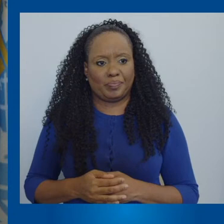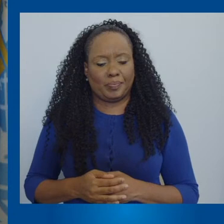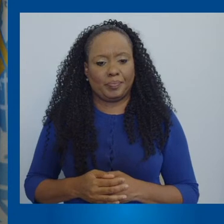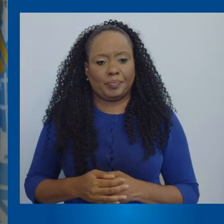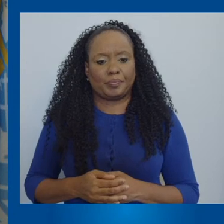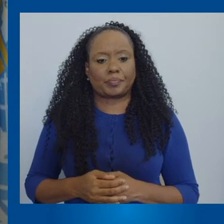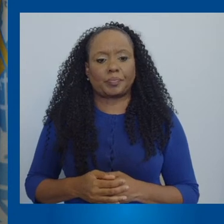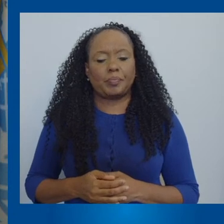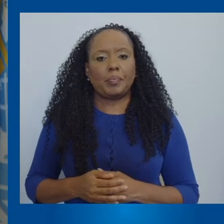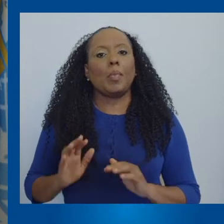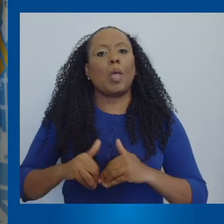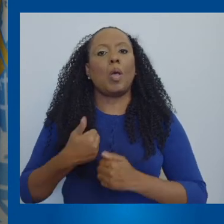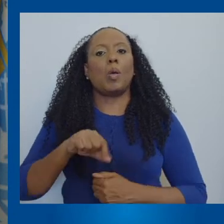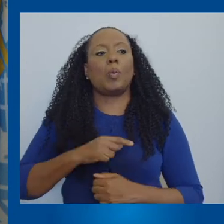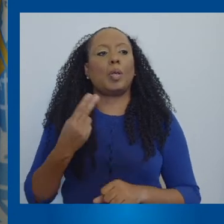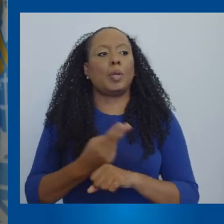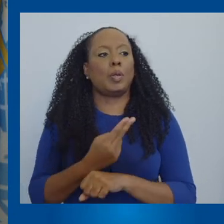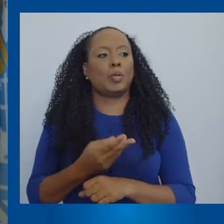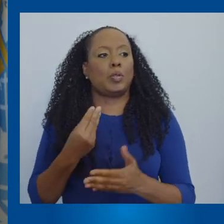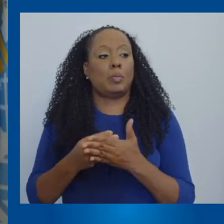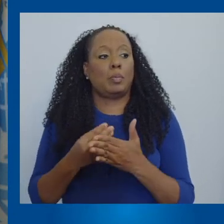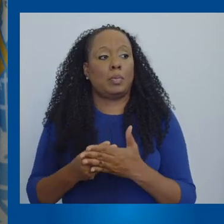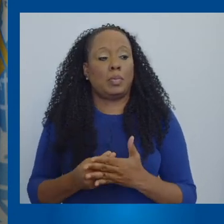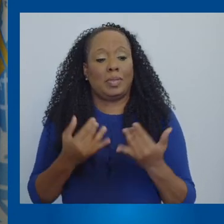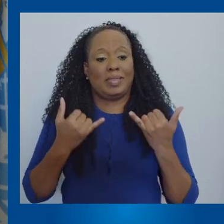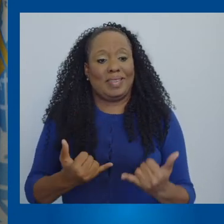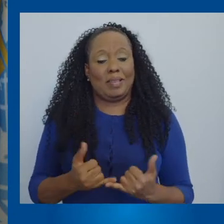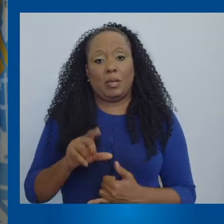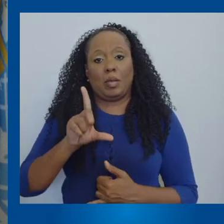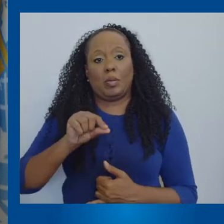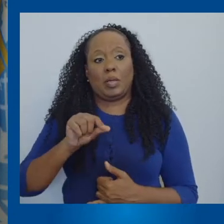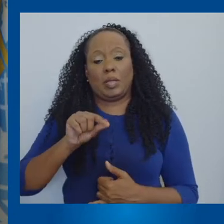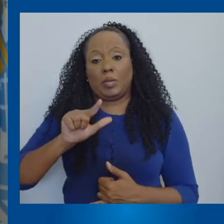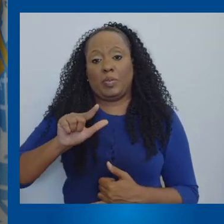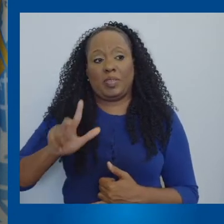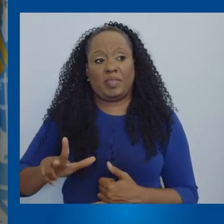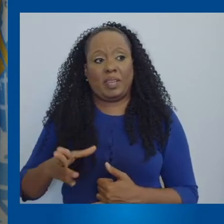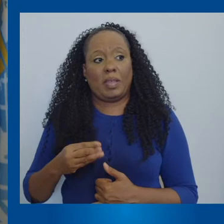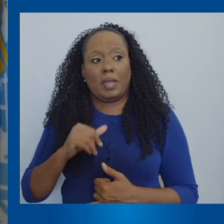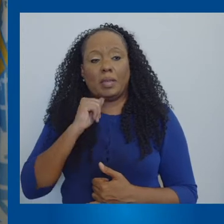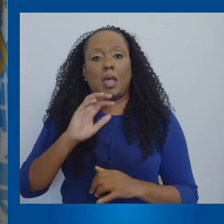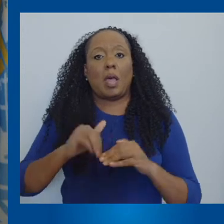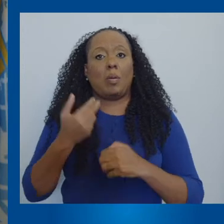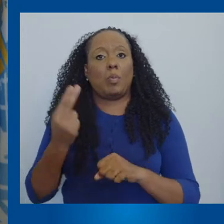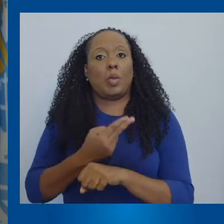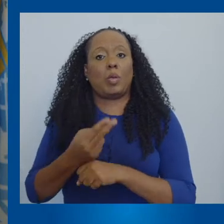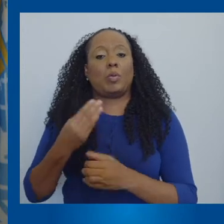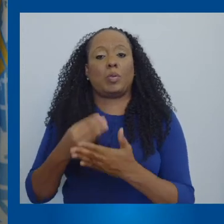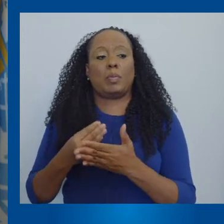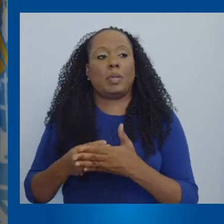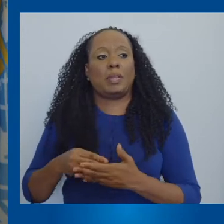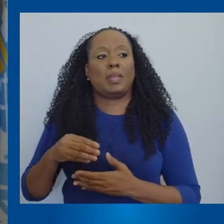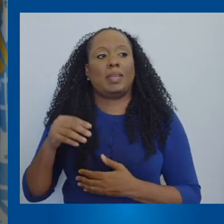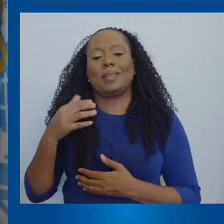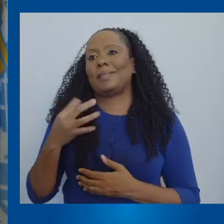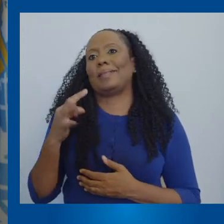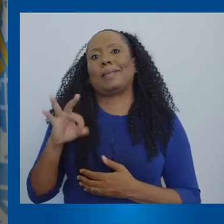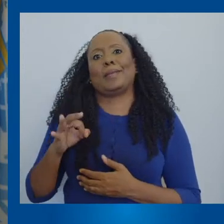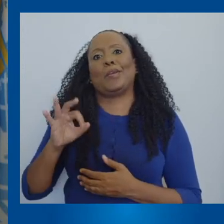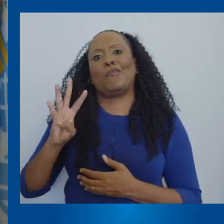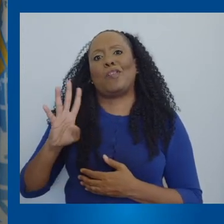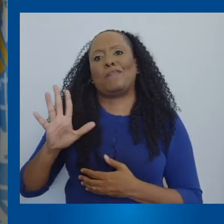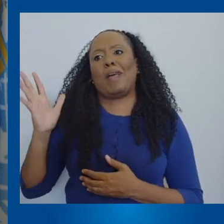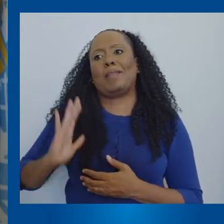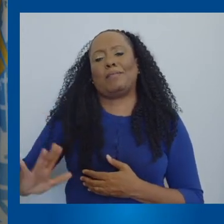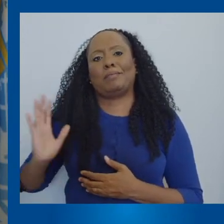table in today, in 2023, as opposed to back in 1945. And it is that